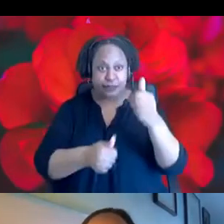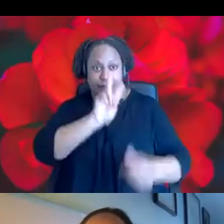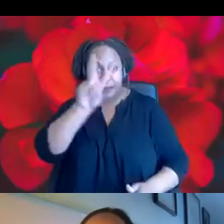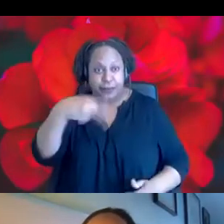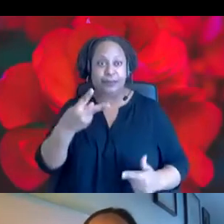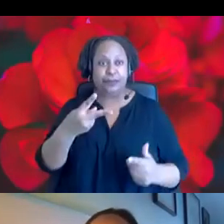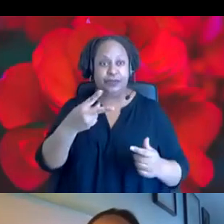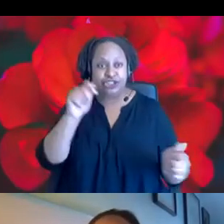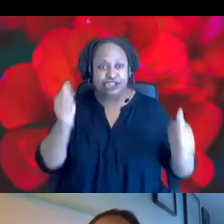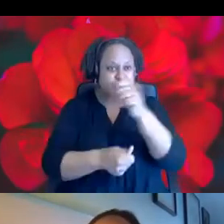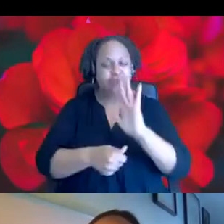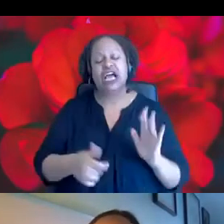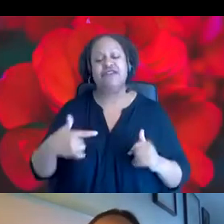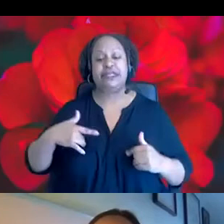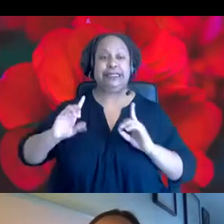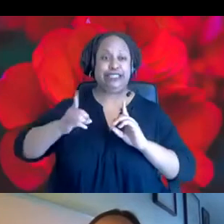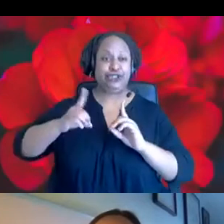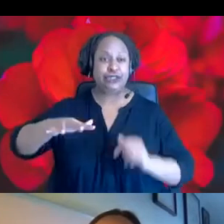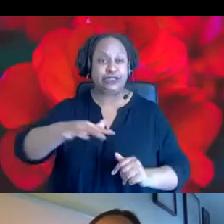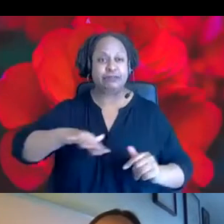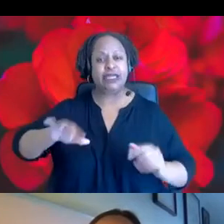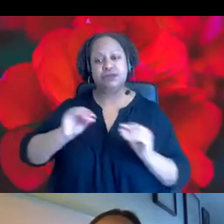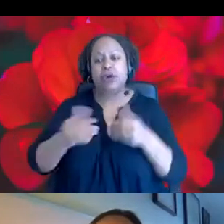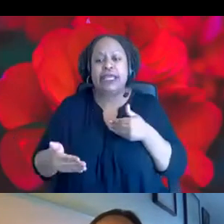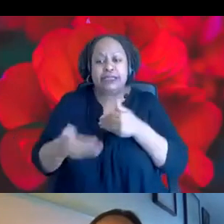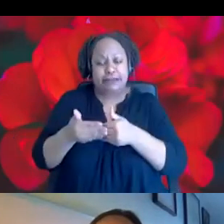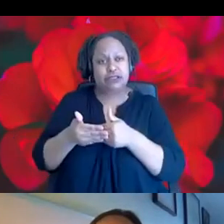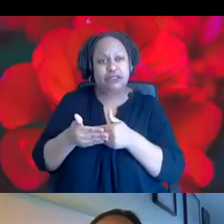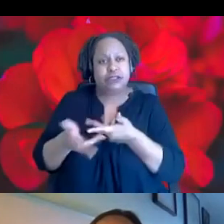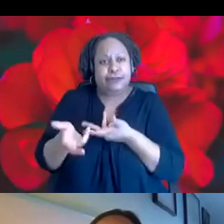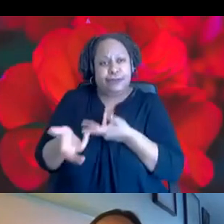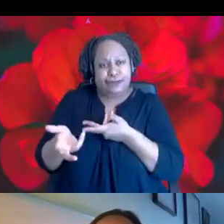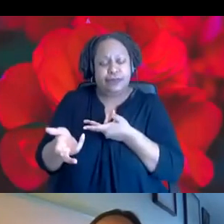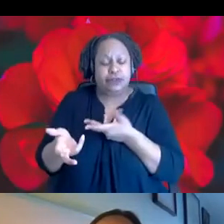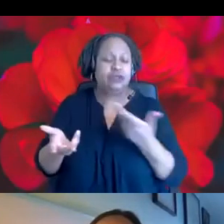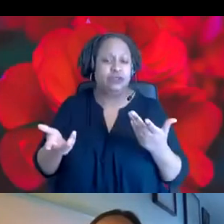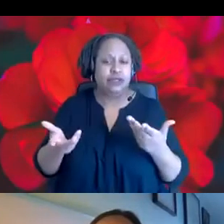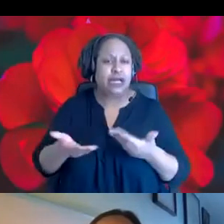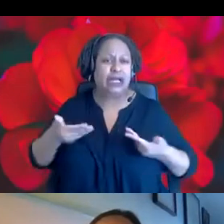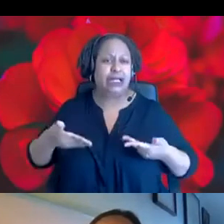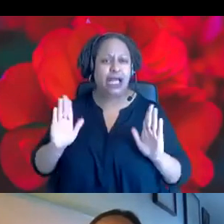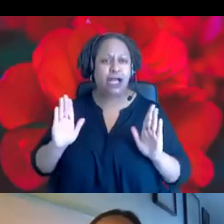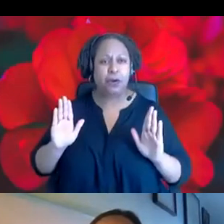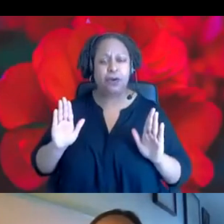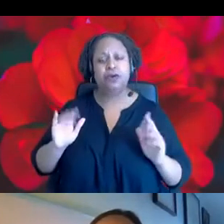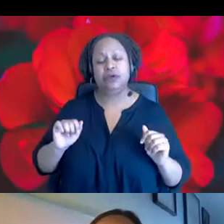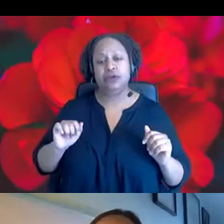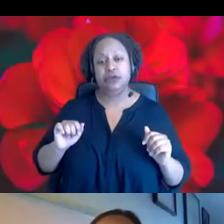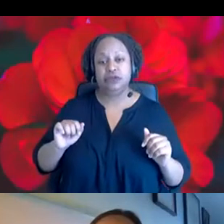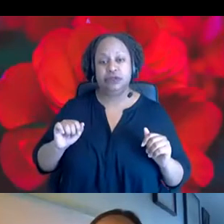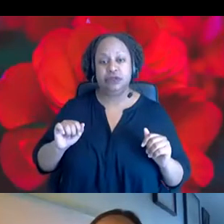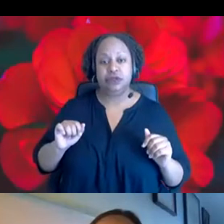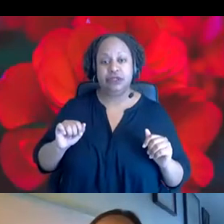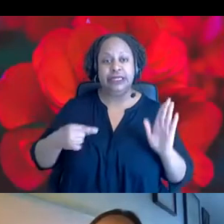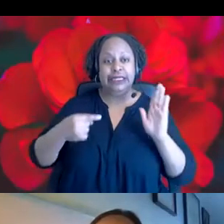more intimacy in some ways. So instead of like, you know, having frank conversations in the